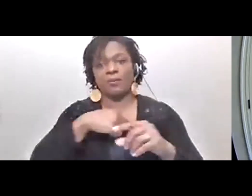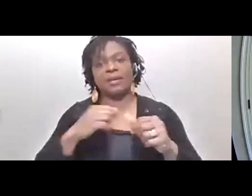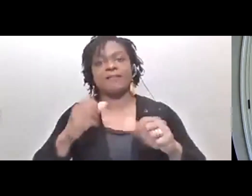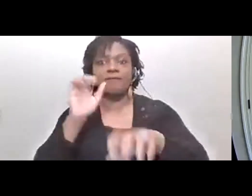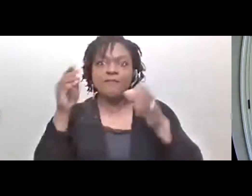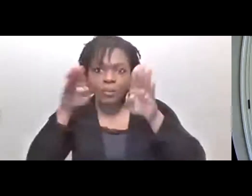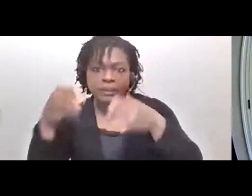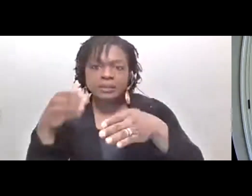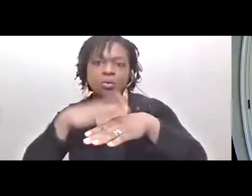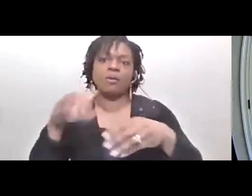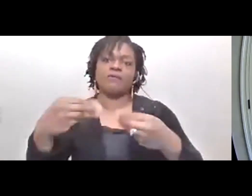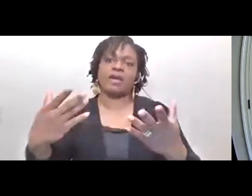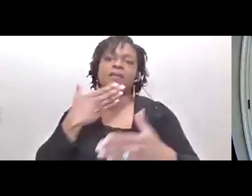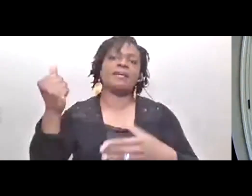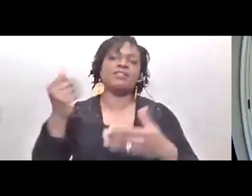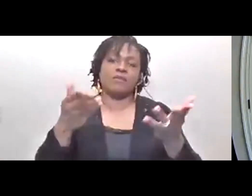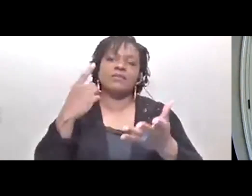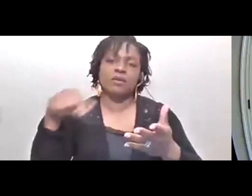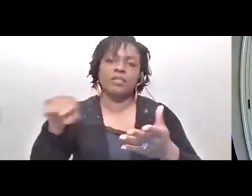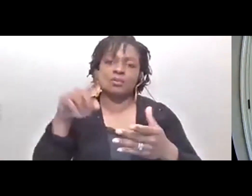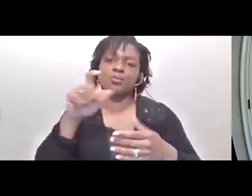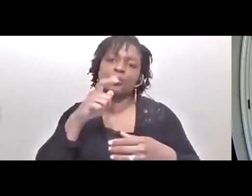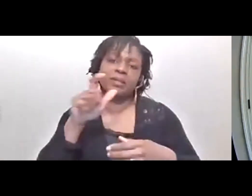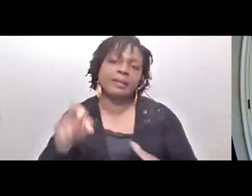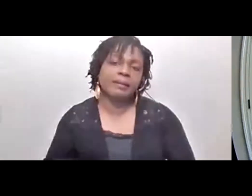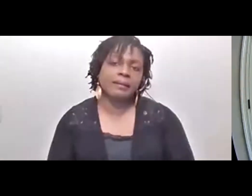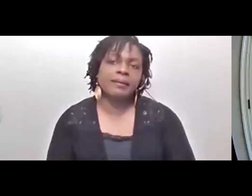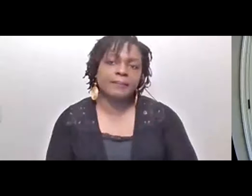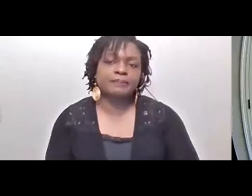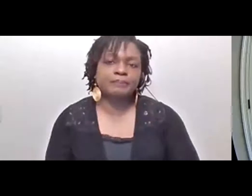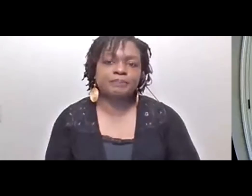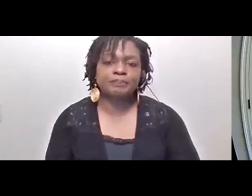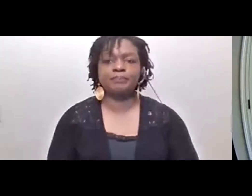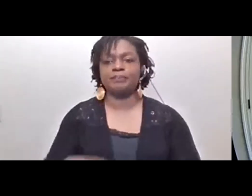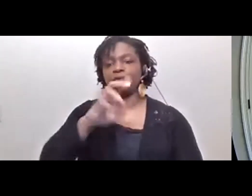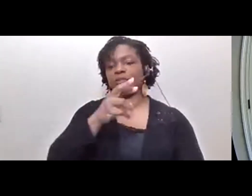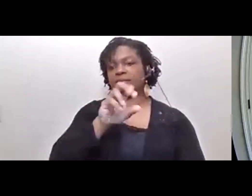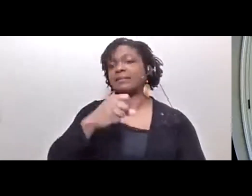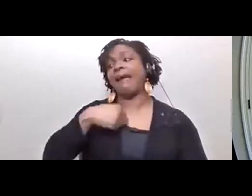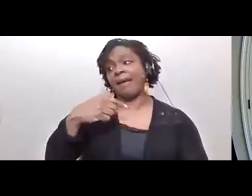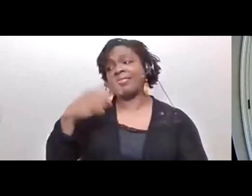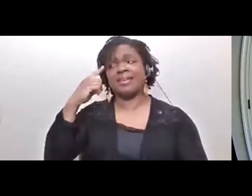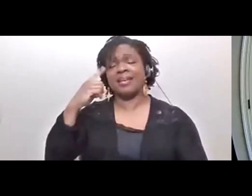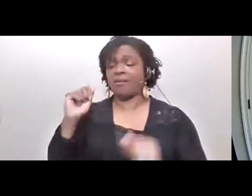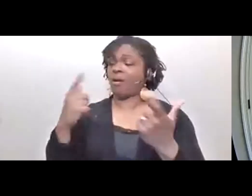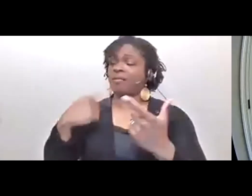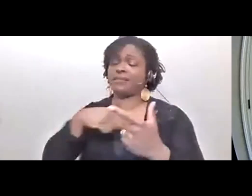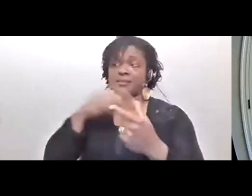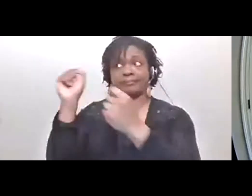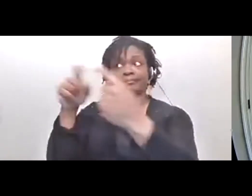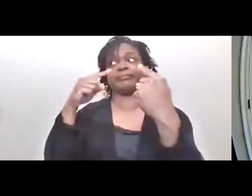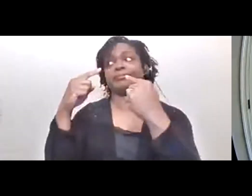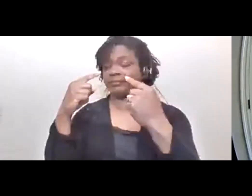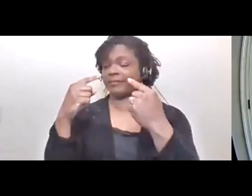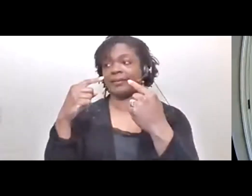So. Thank you. Yeah, again, I think we all agree that there's certainly an issue. I don't think there's any dispute that there's